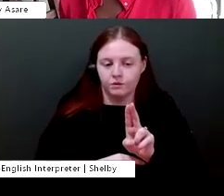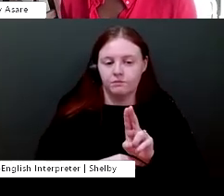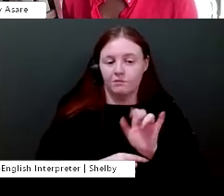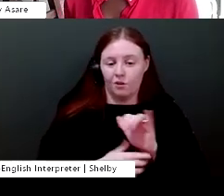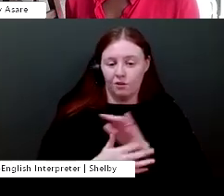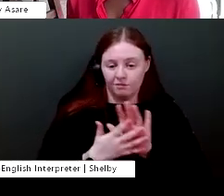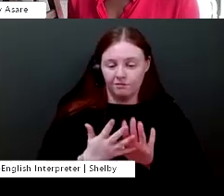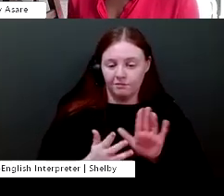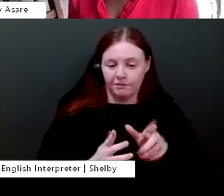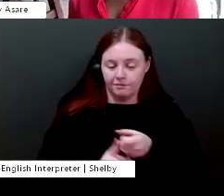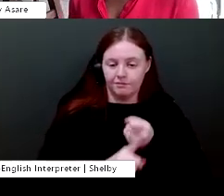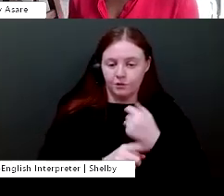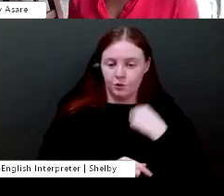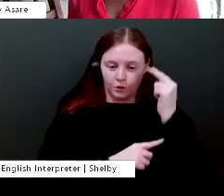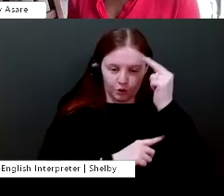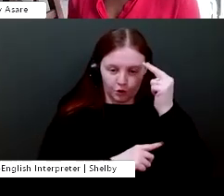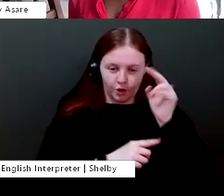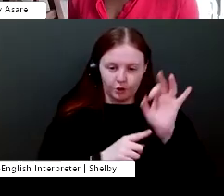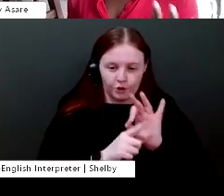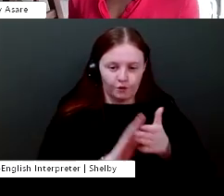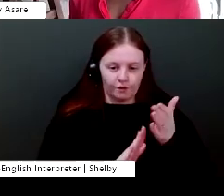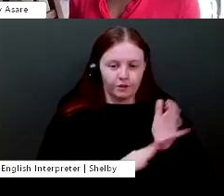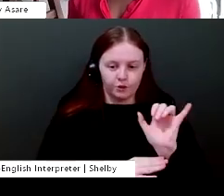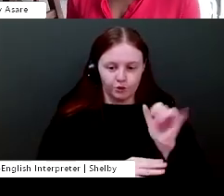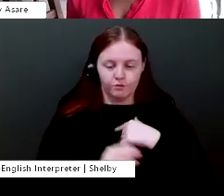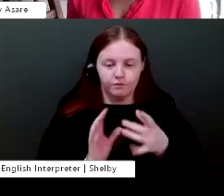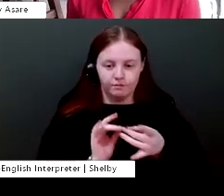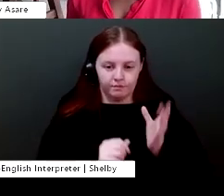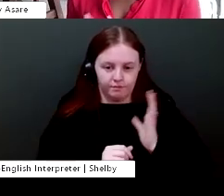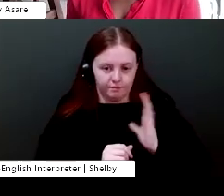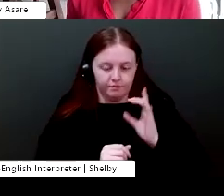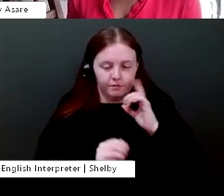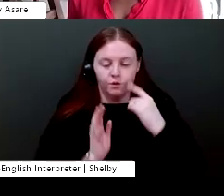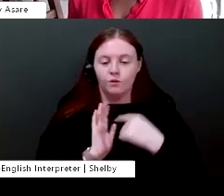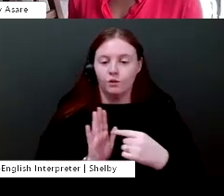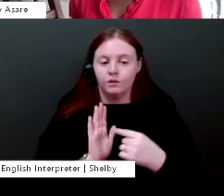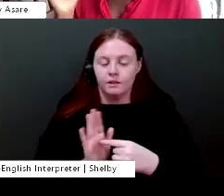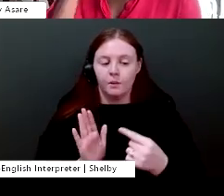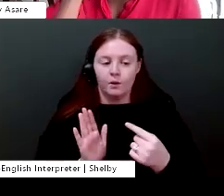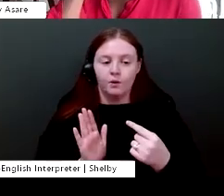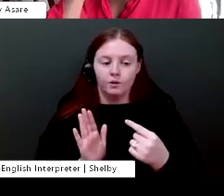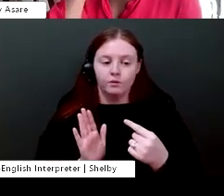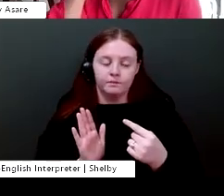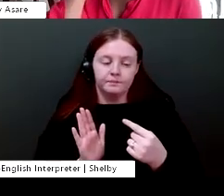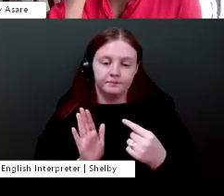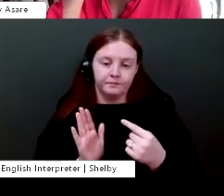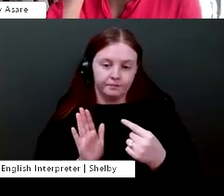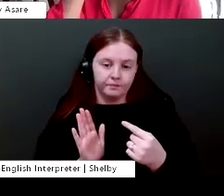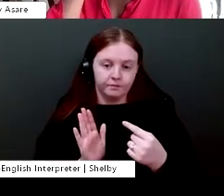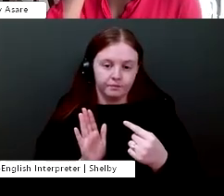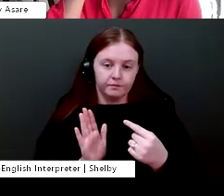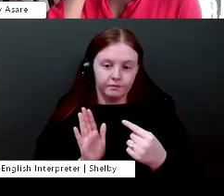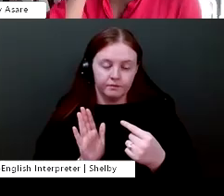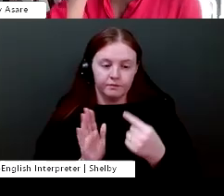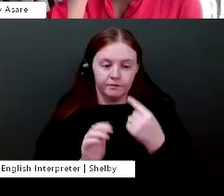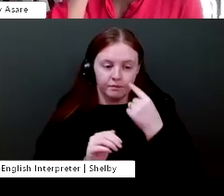well, as I had mentioned earlier. And so looking at, for example, what are the ramifications for pharmacological